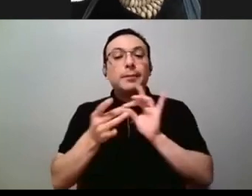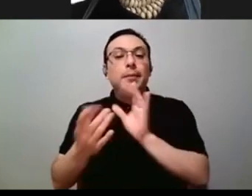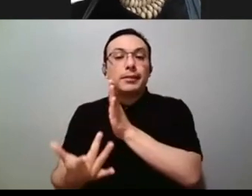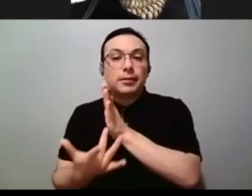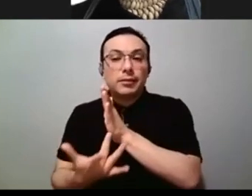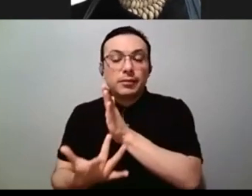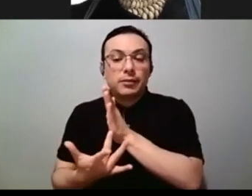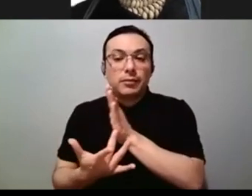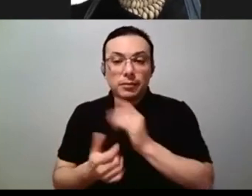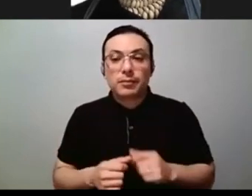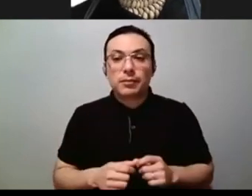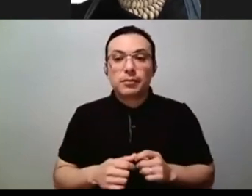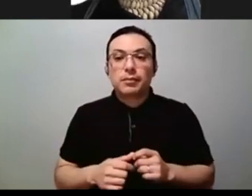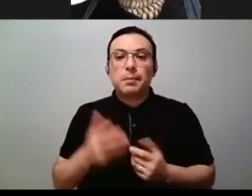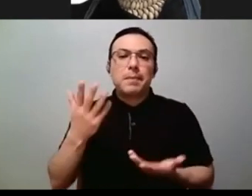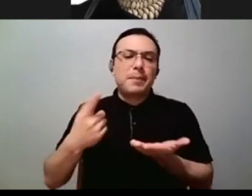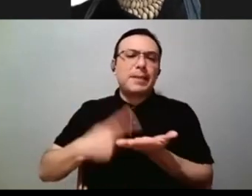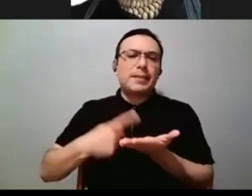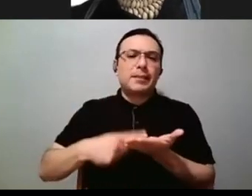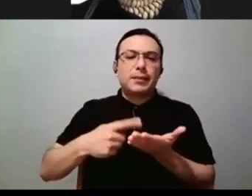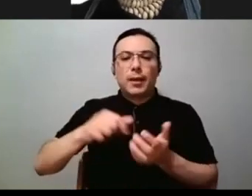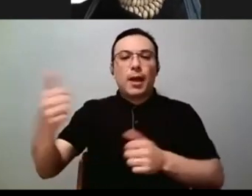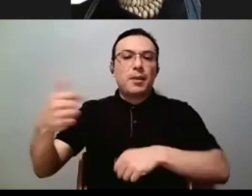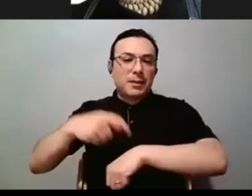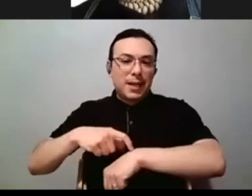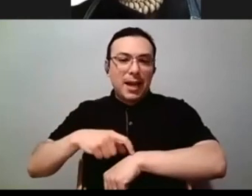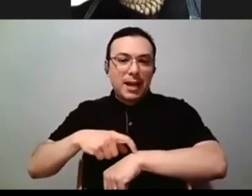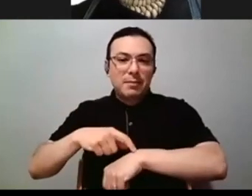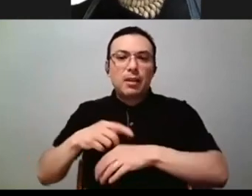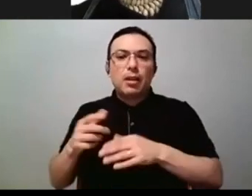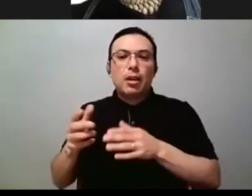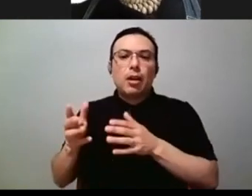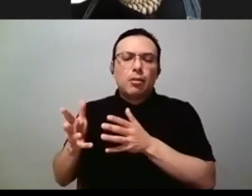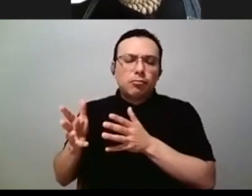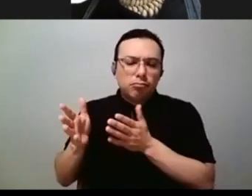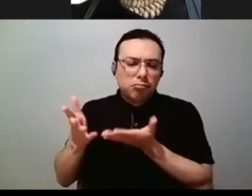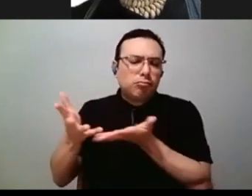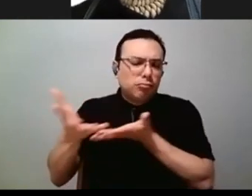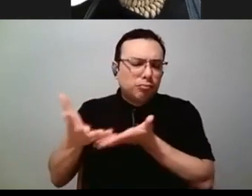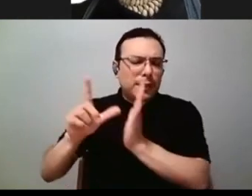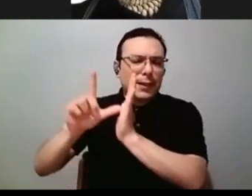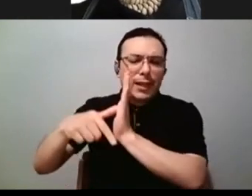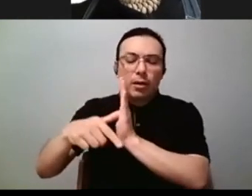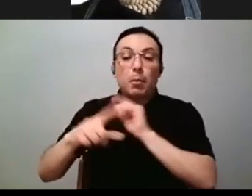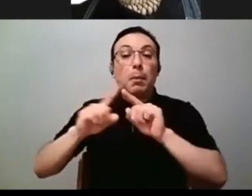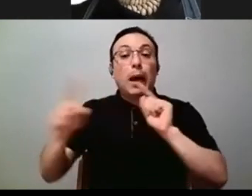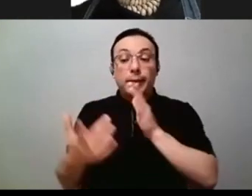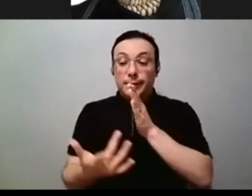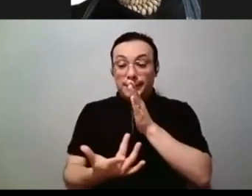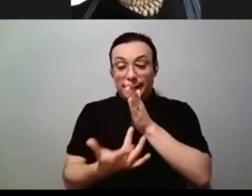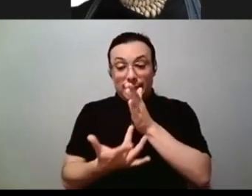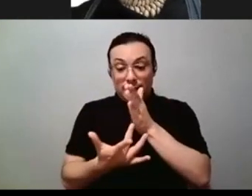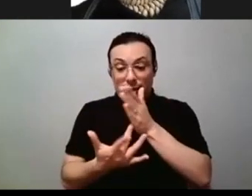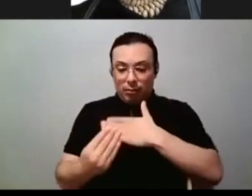you know another conversation that we could get into but how technology has uh transformed our grieving patterns